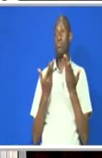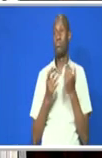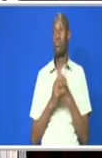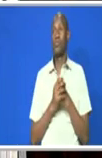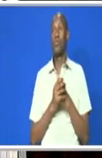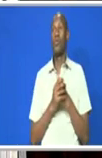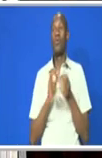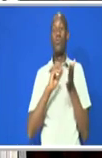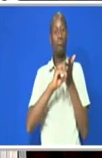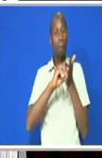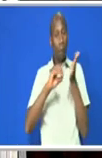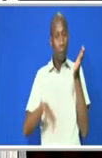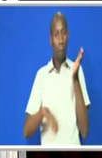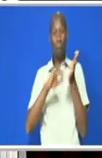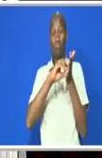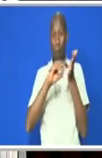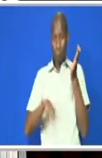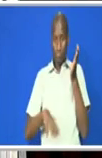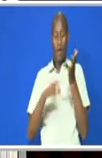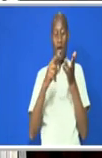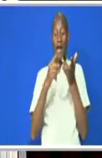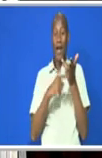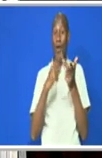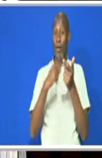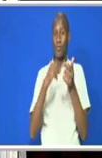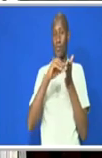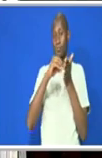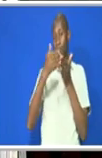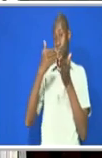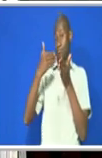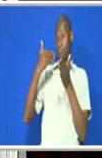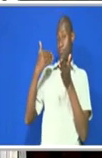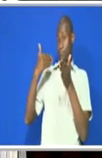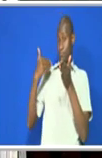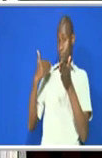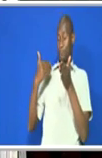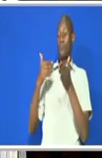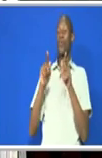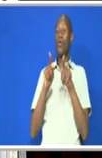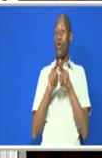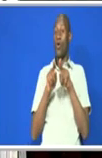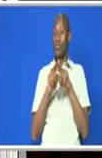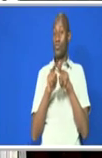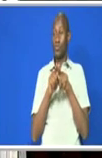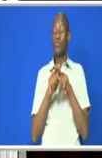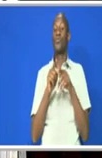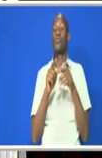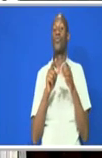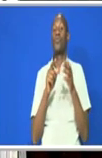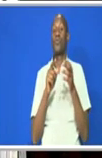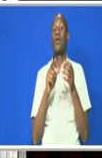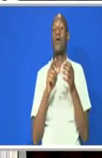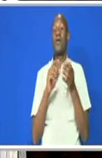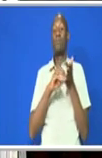to subtract numbers by counting backwards, and also we're going